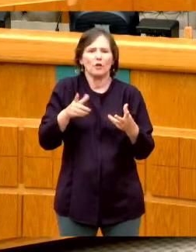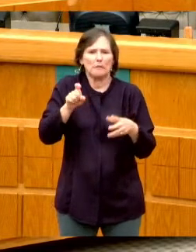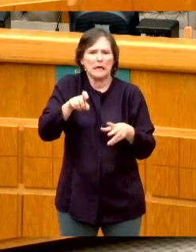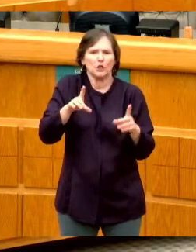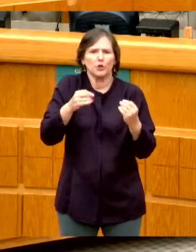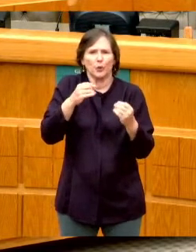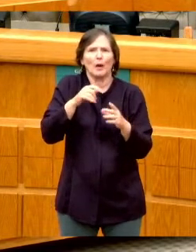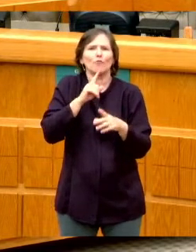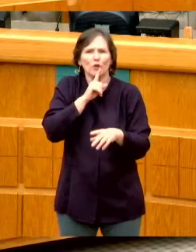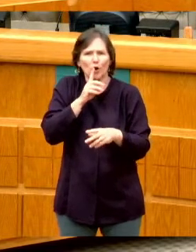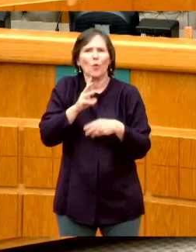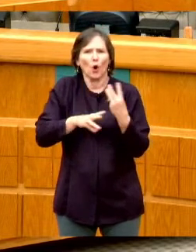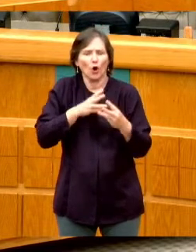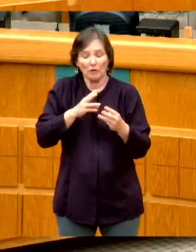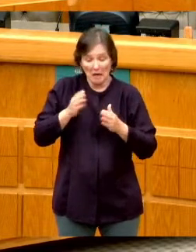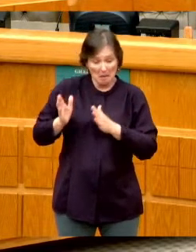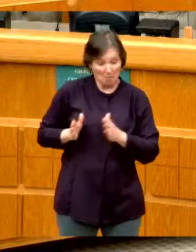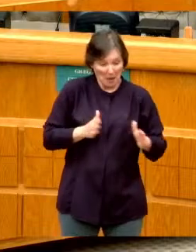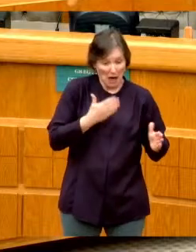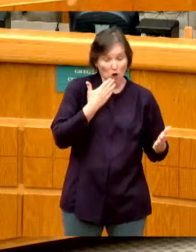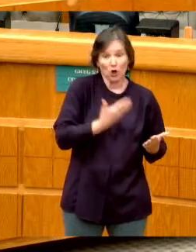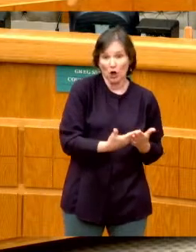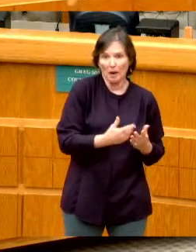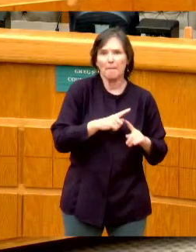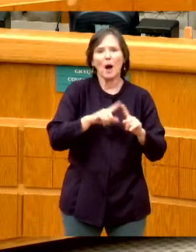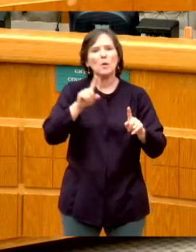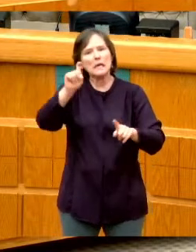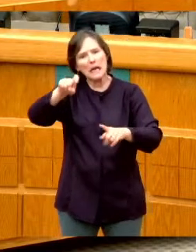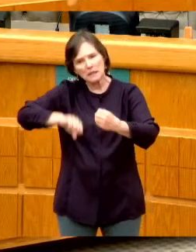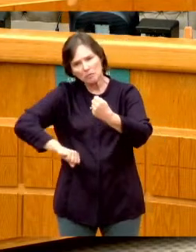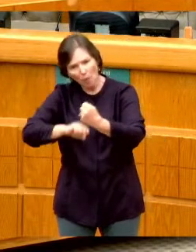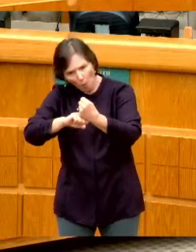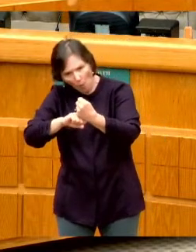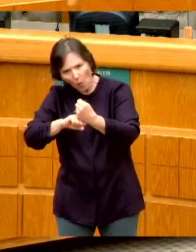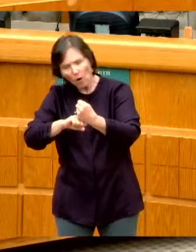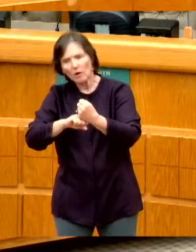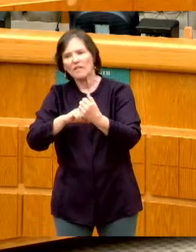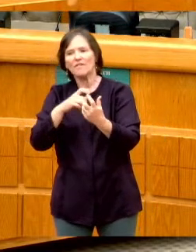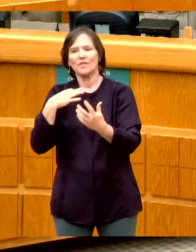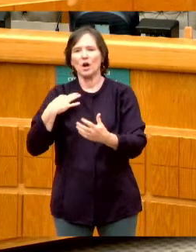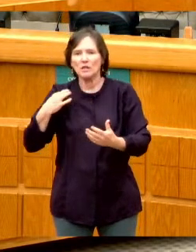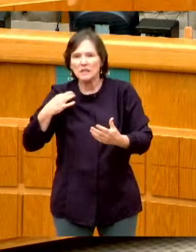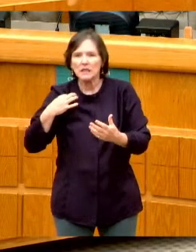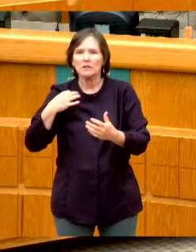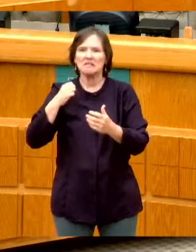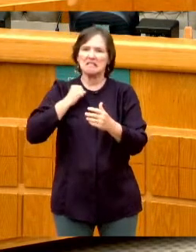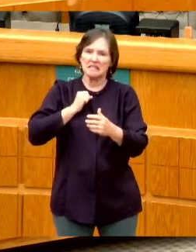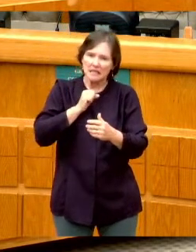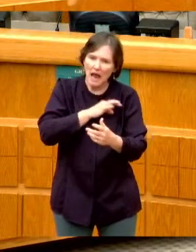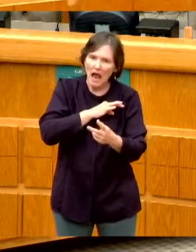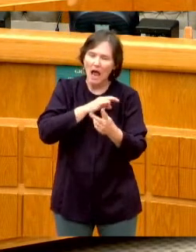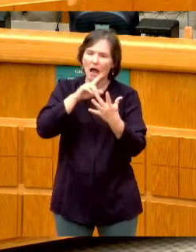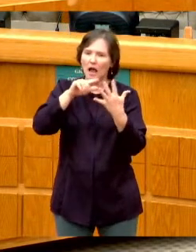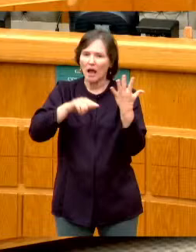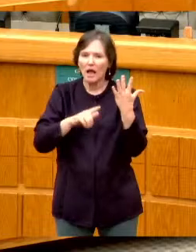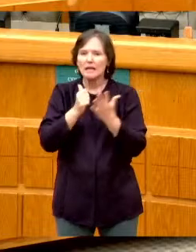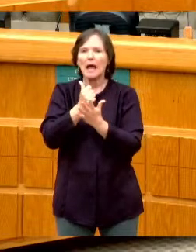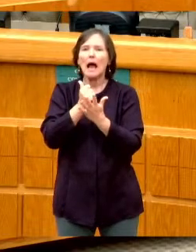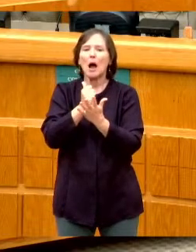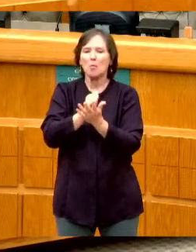facilities, we need all hands on deck to help us basically make those adjustments and